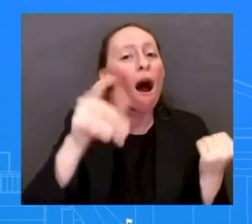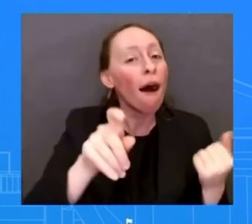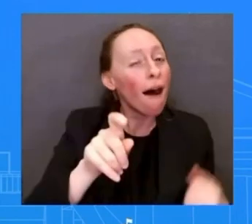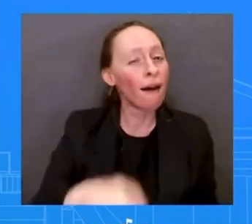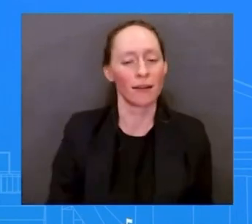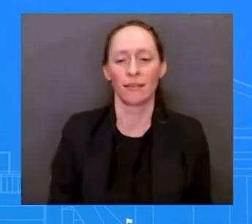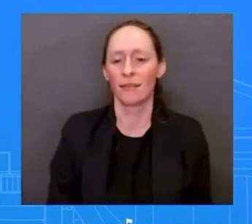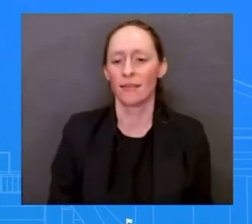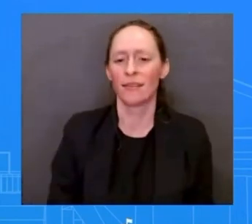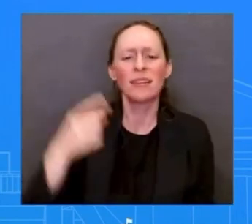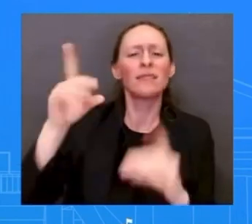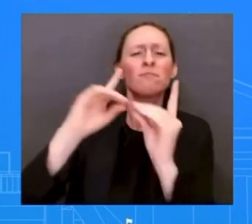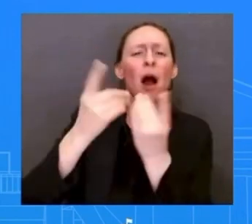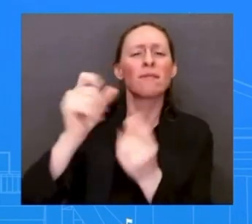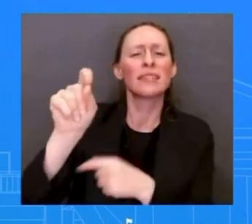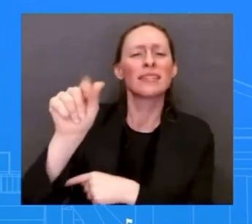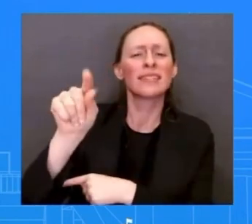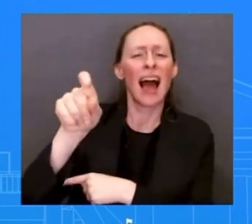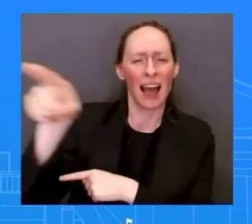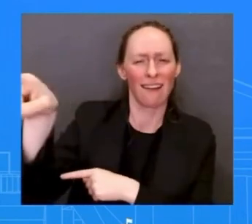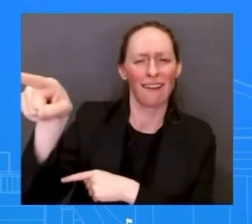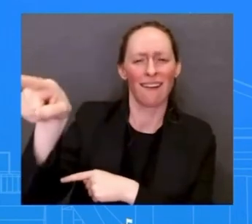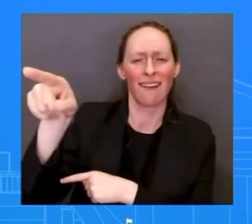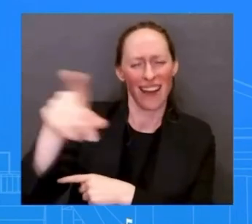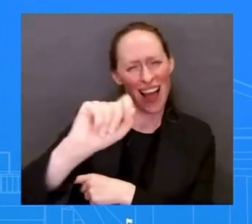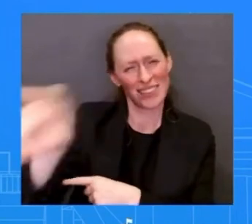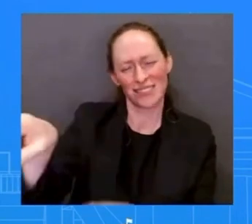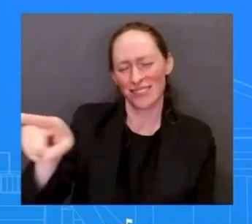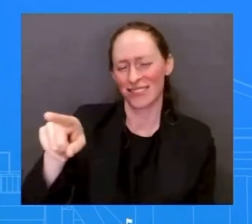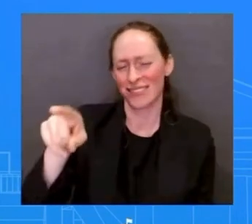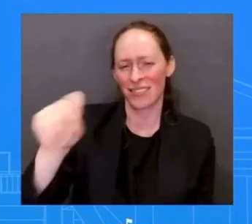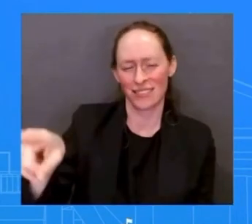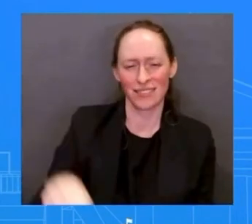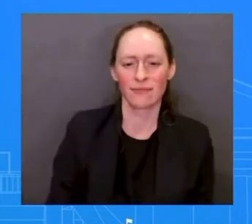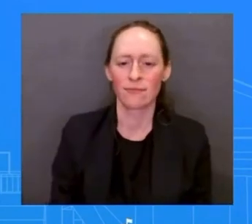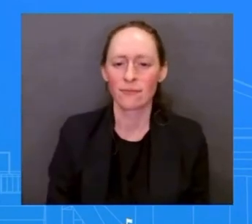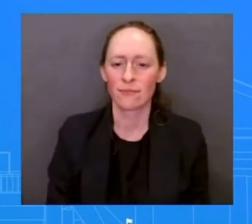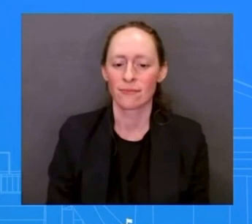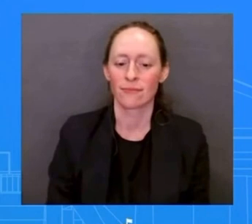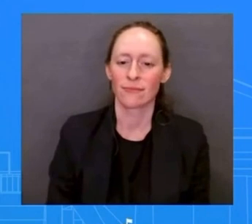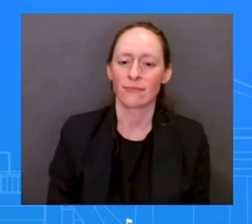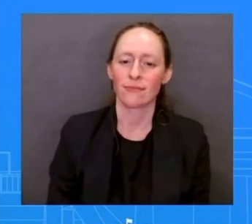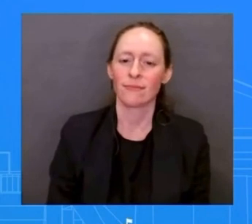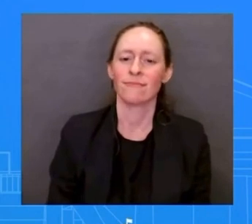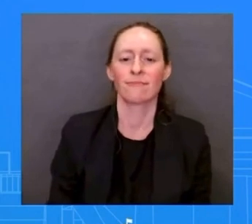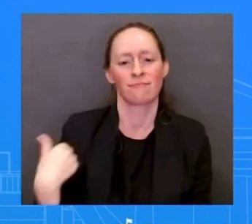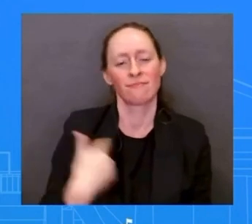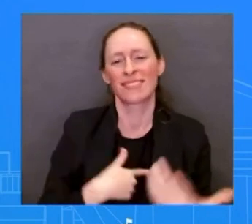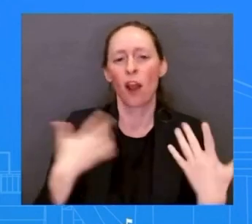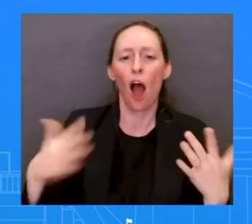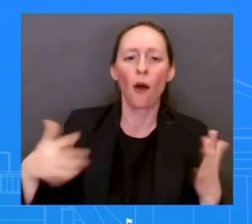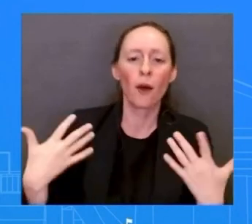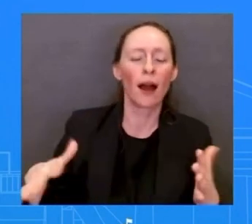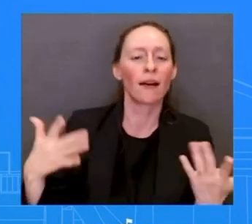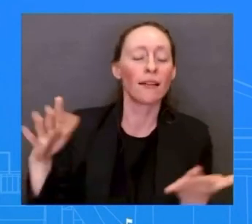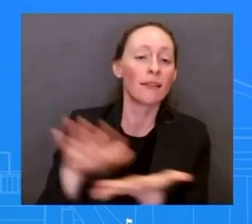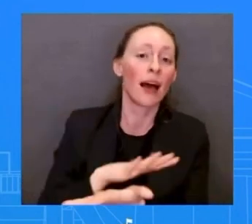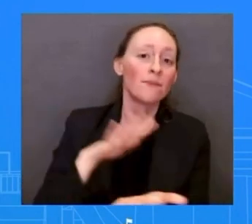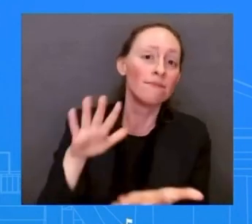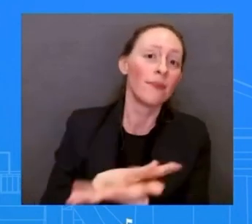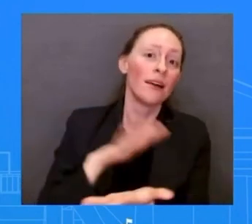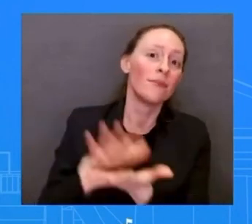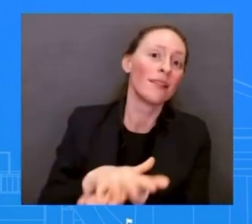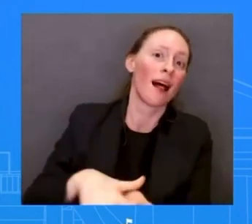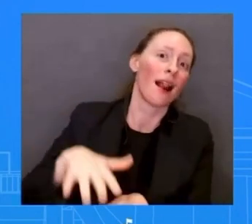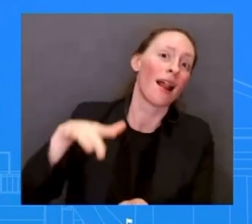about transparency. I just laid out thousands of pages of documents, just laying it out. Analysis, just laying it out. Spreadsheets, just laying it out.